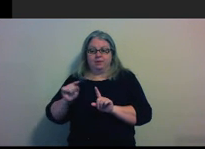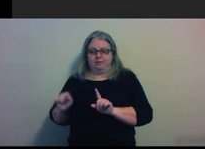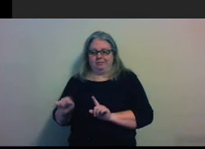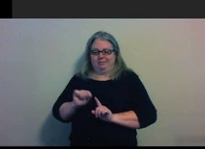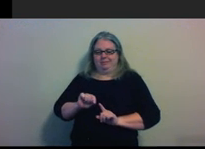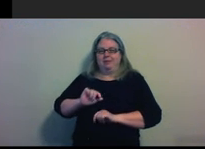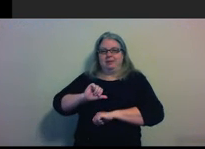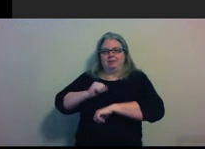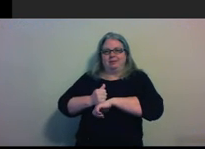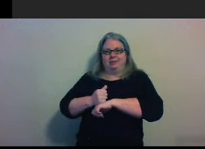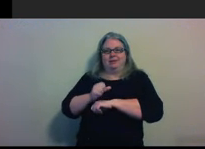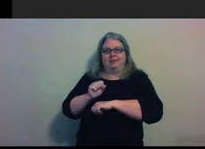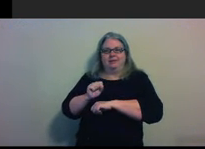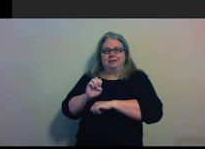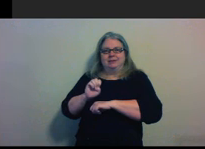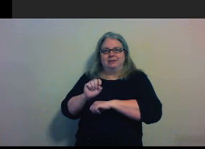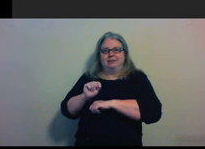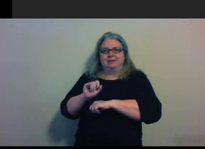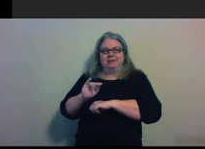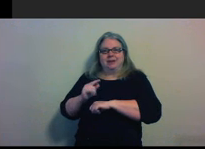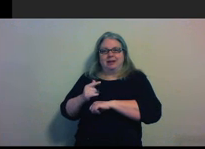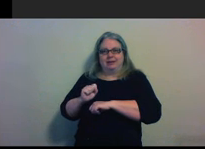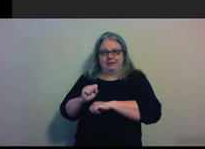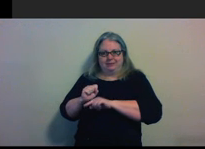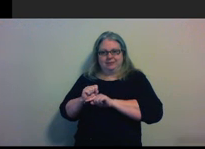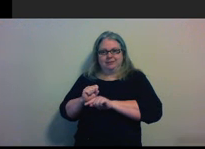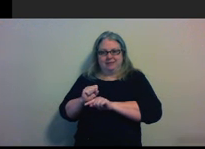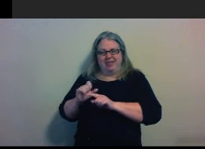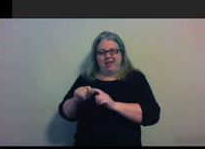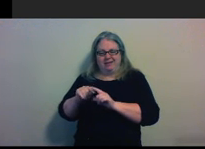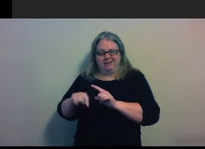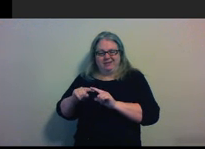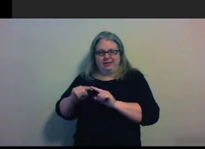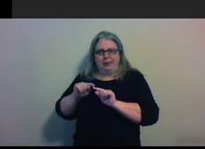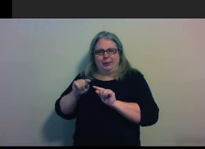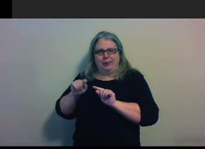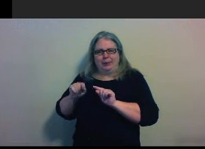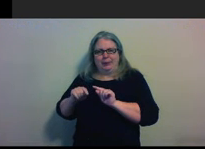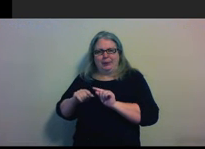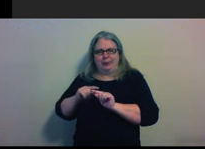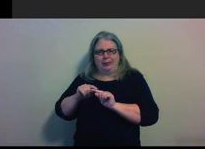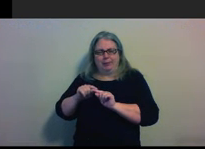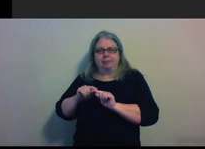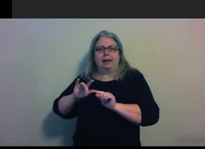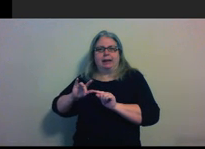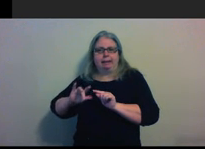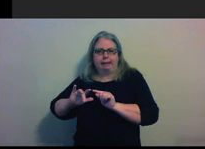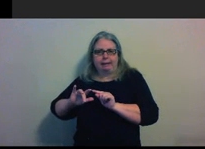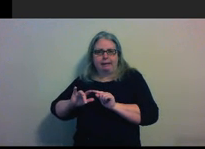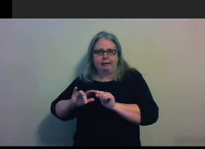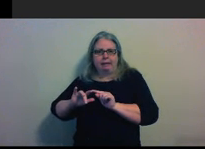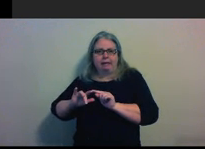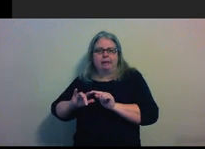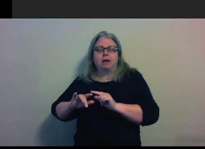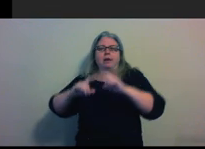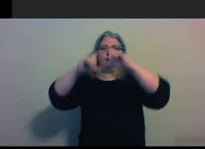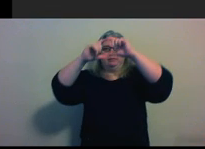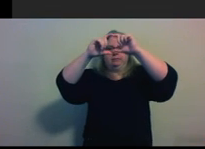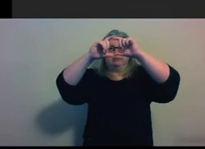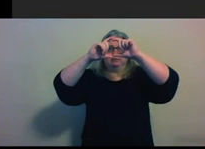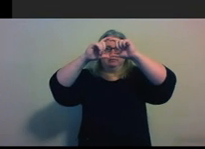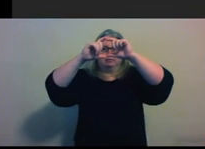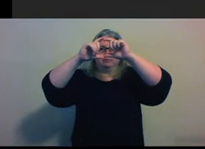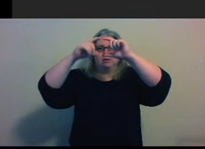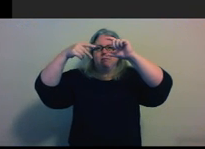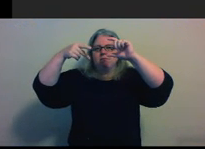to your settings, which is this cog, and go to the top where it has your name and the little profile icon. You're going to click